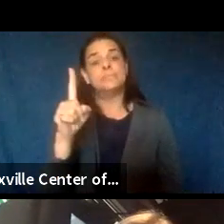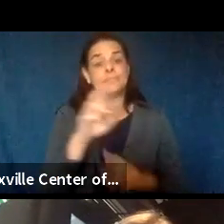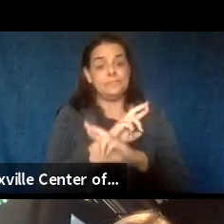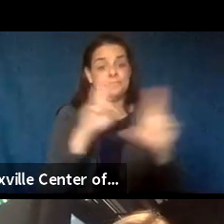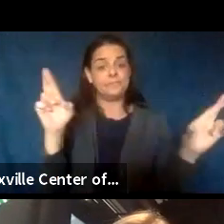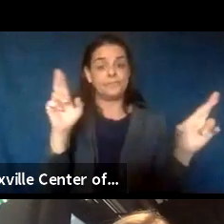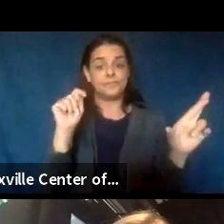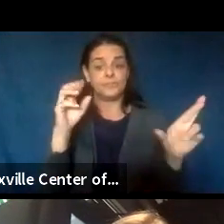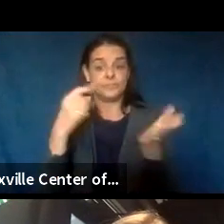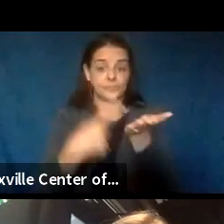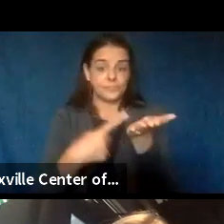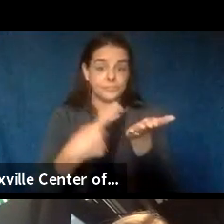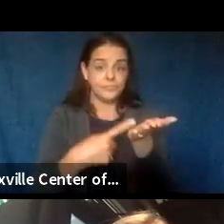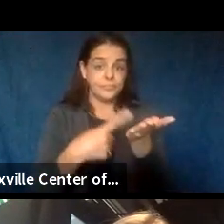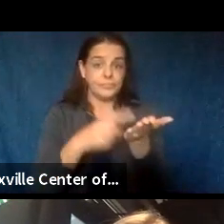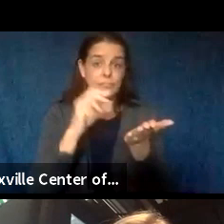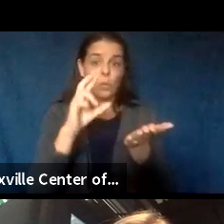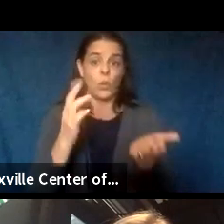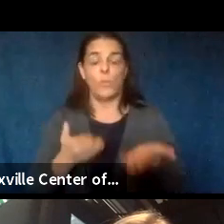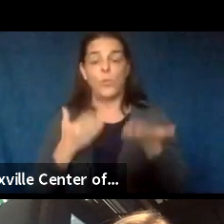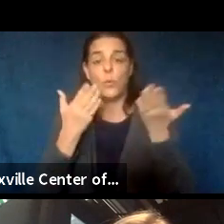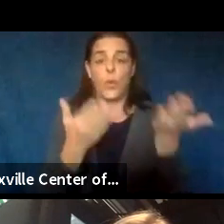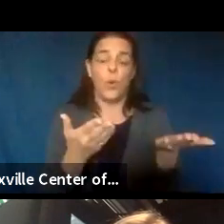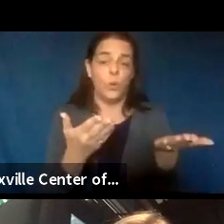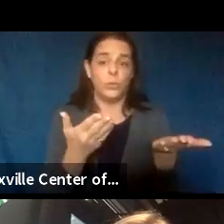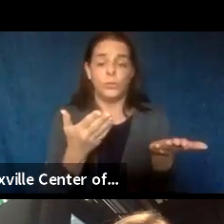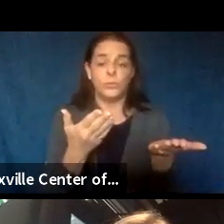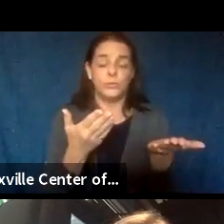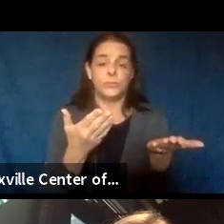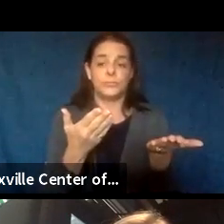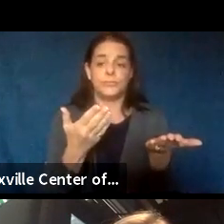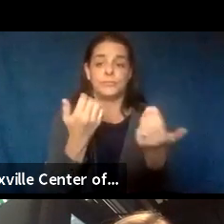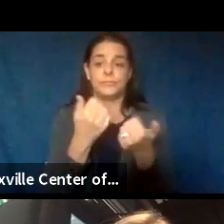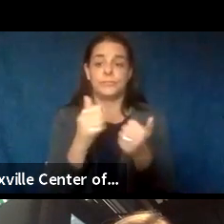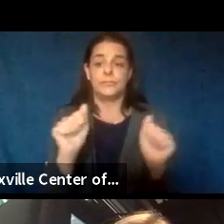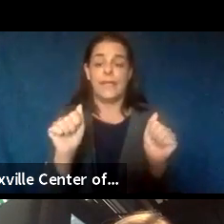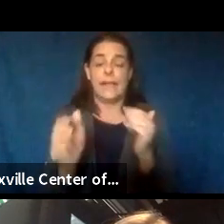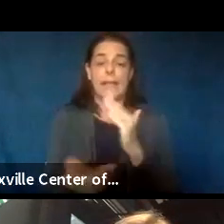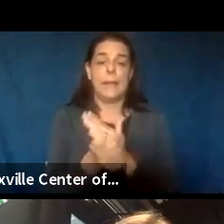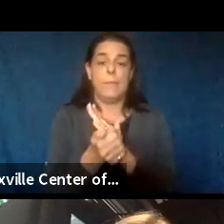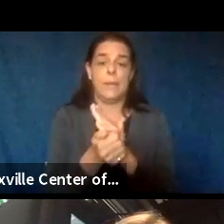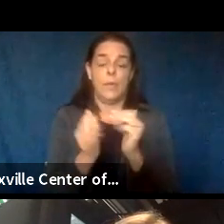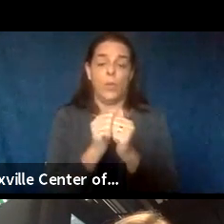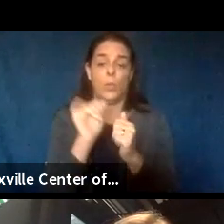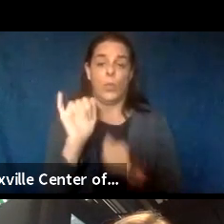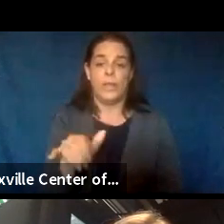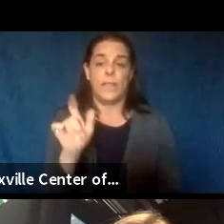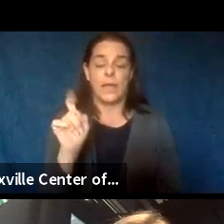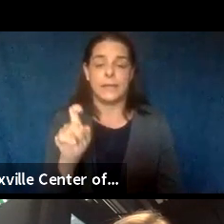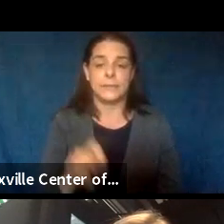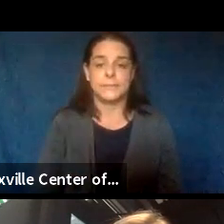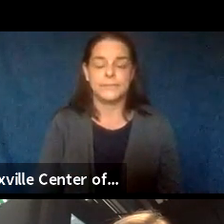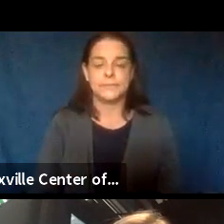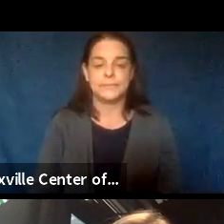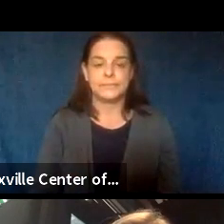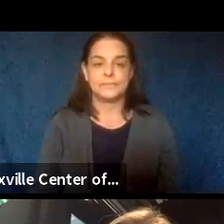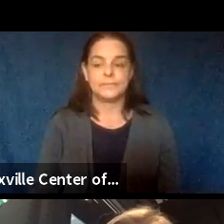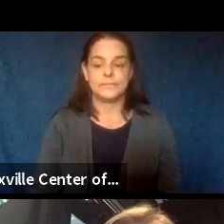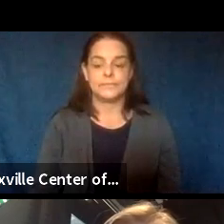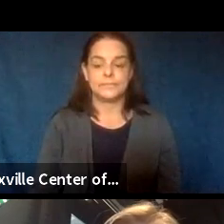prepared to discuss or propose any amendment on that as a board?